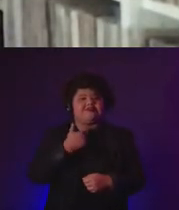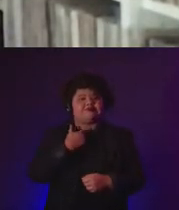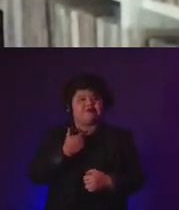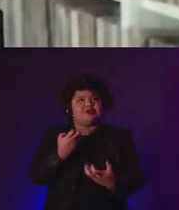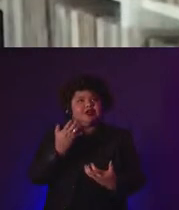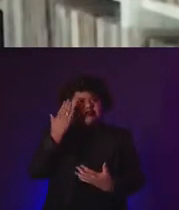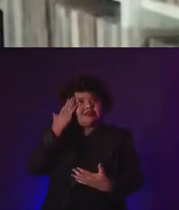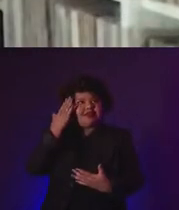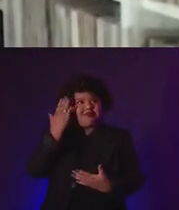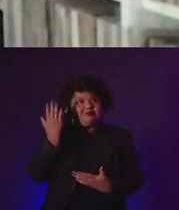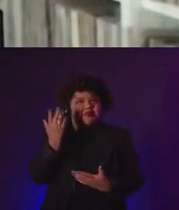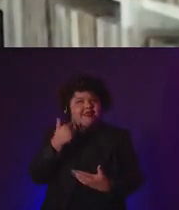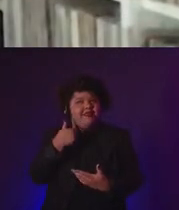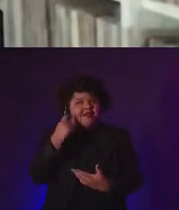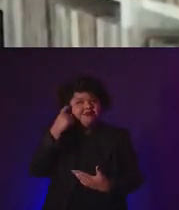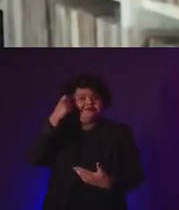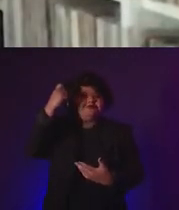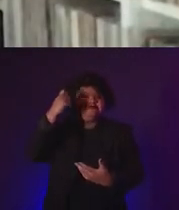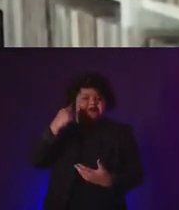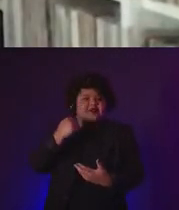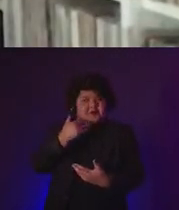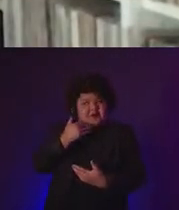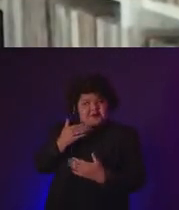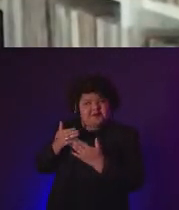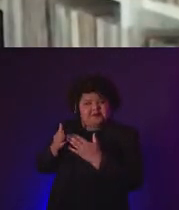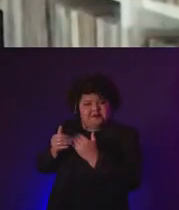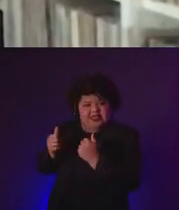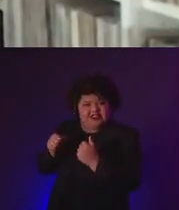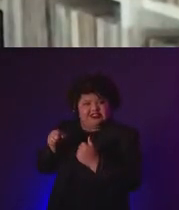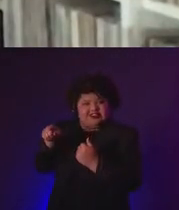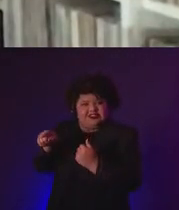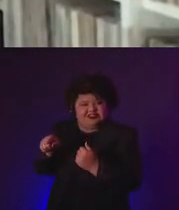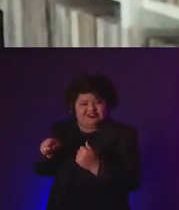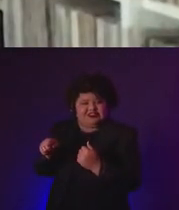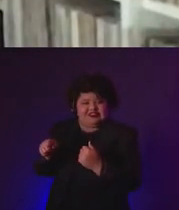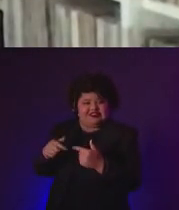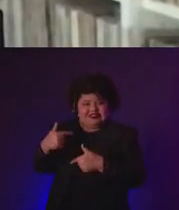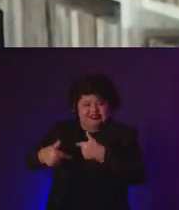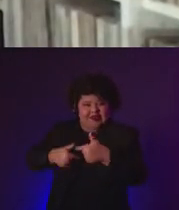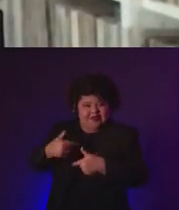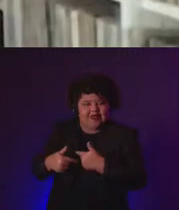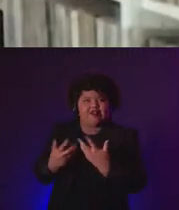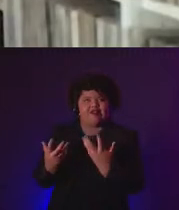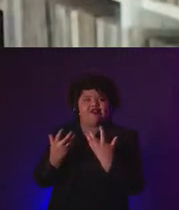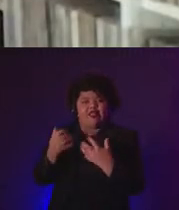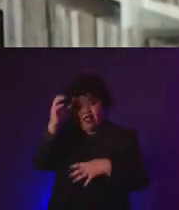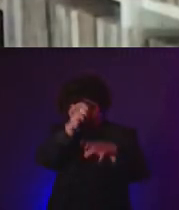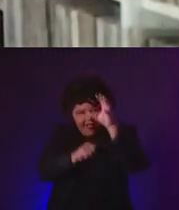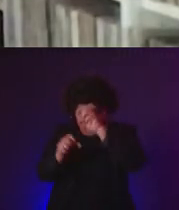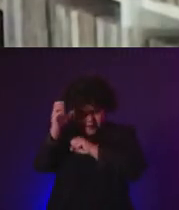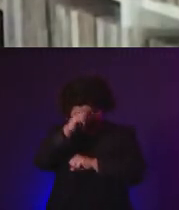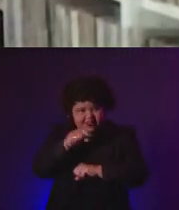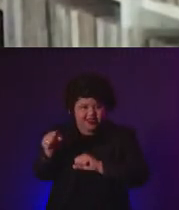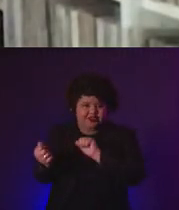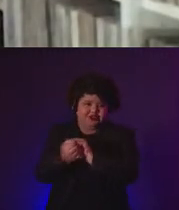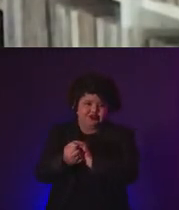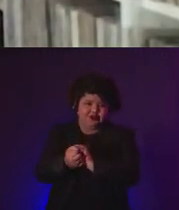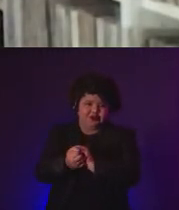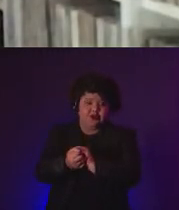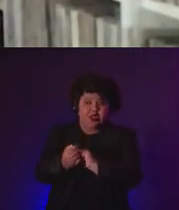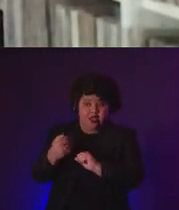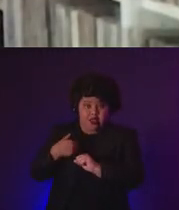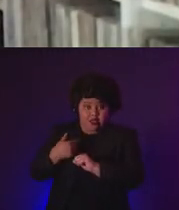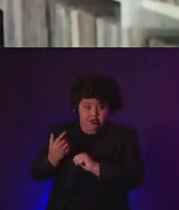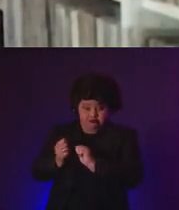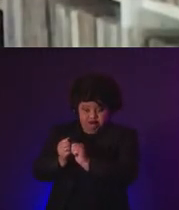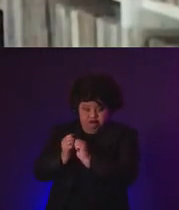and I am sure glad that I asked for this one, because learning from Phil opened up my career. Phil's first big project